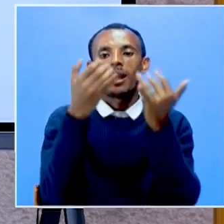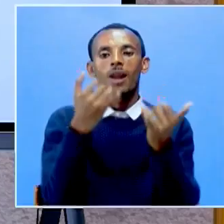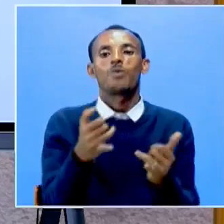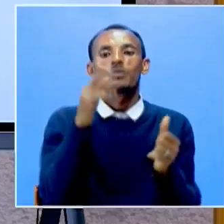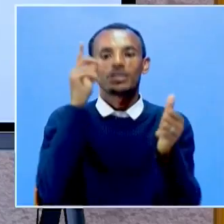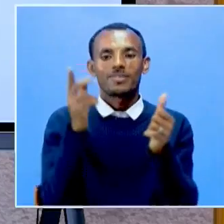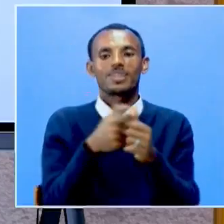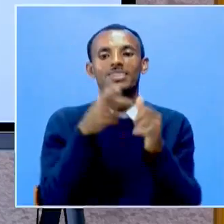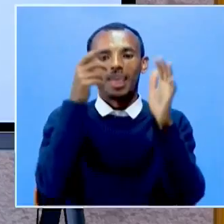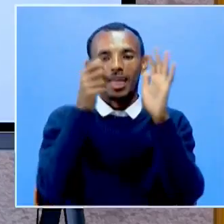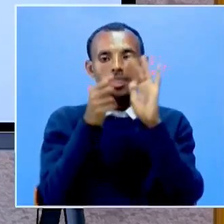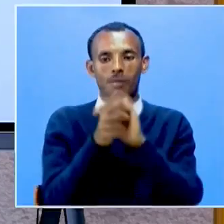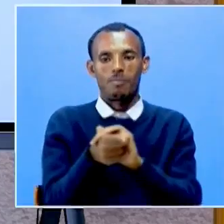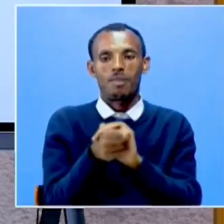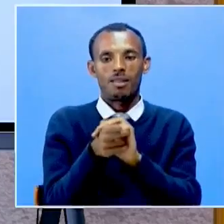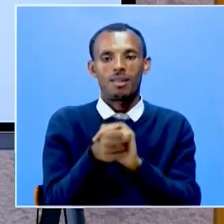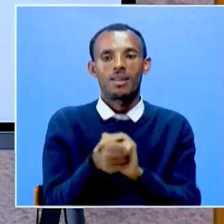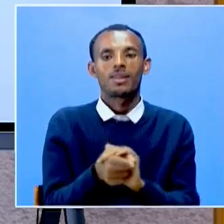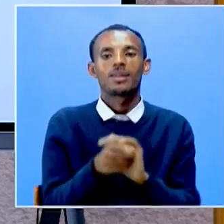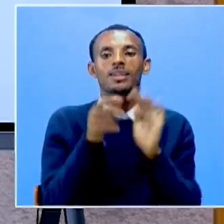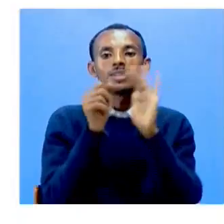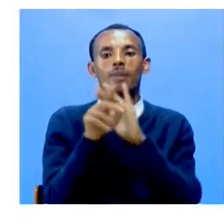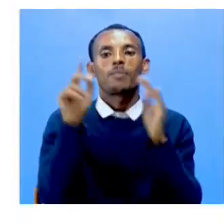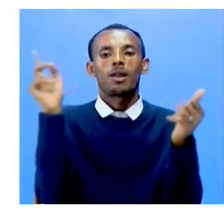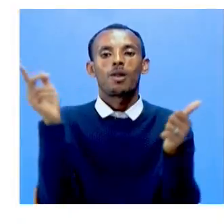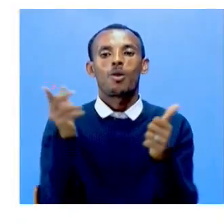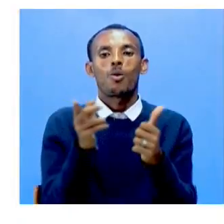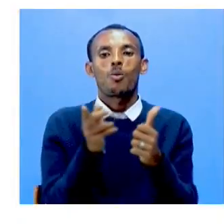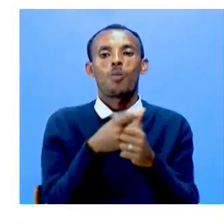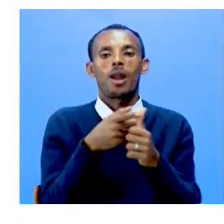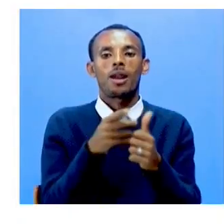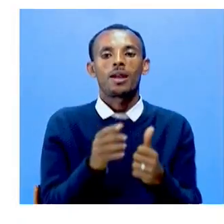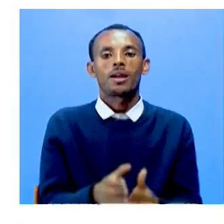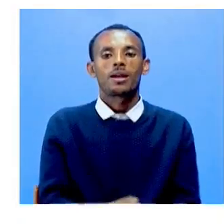first example. Example 1.